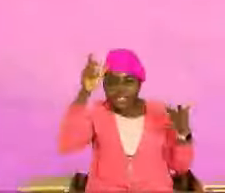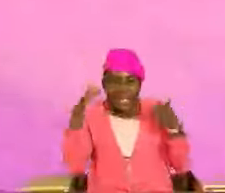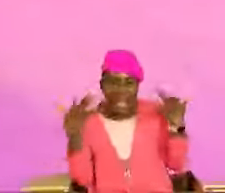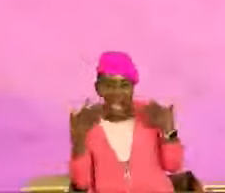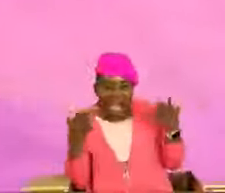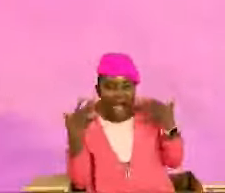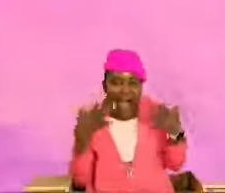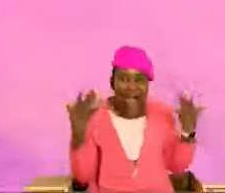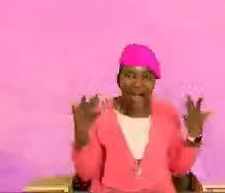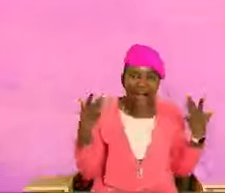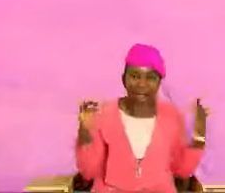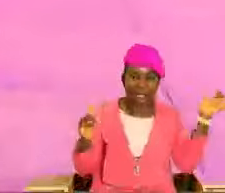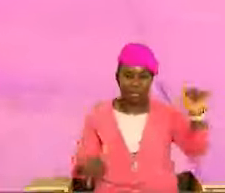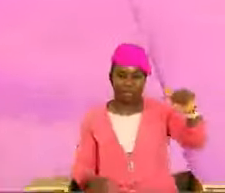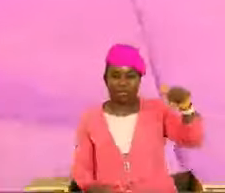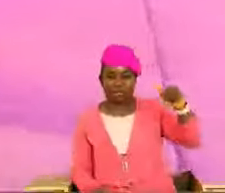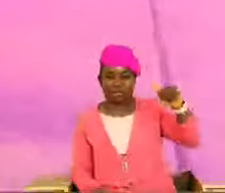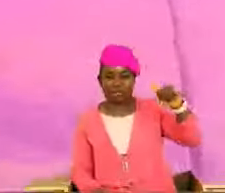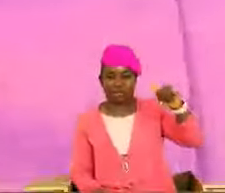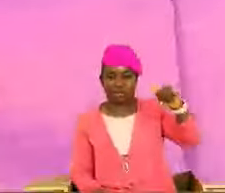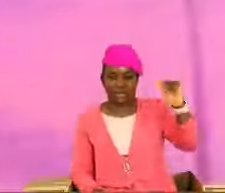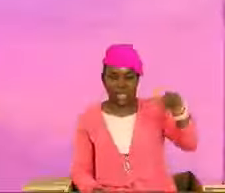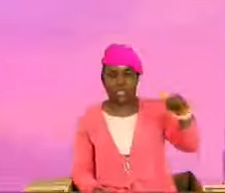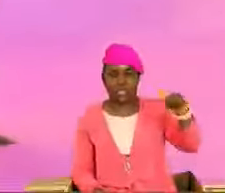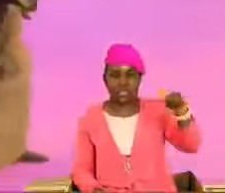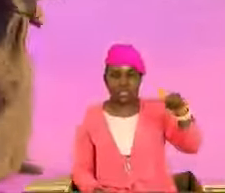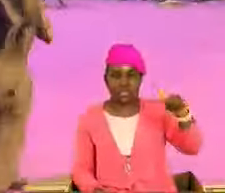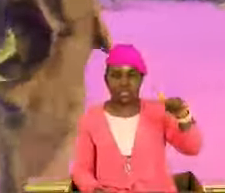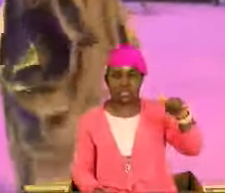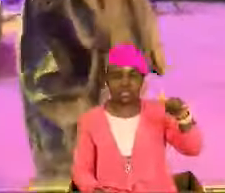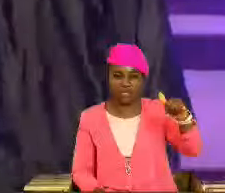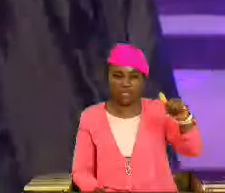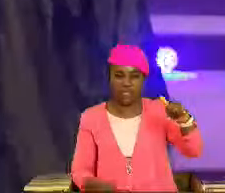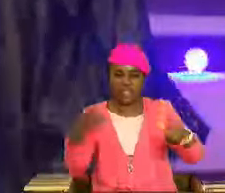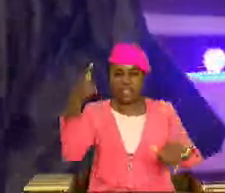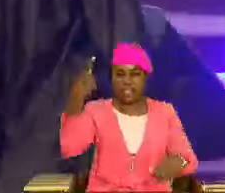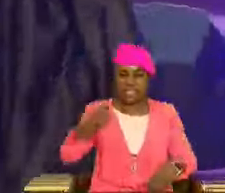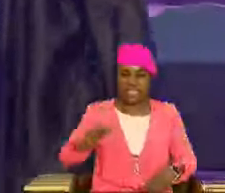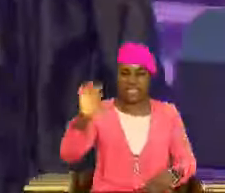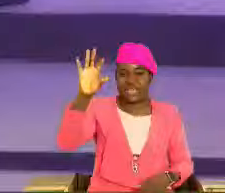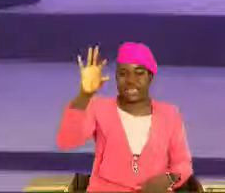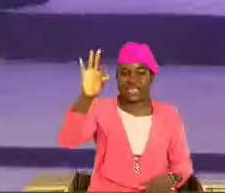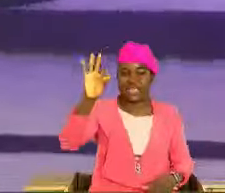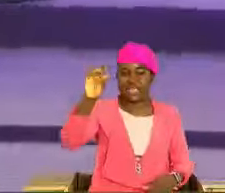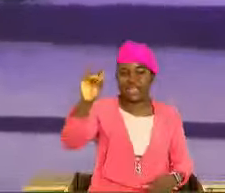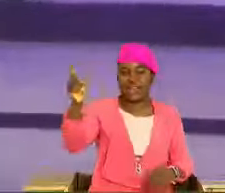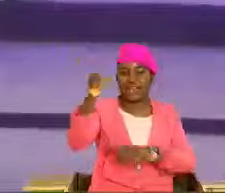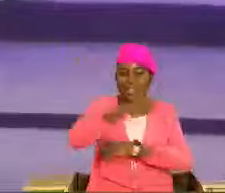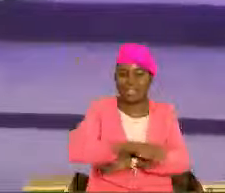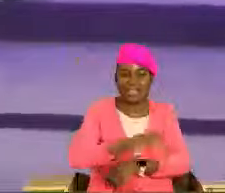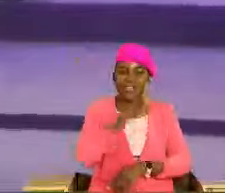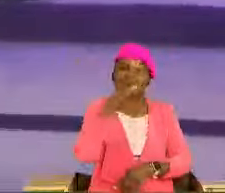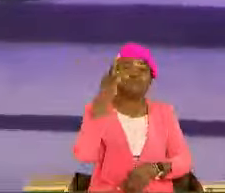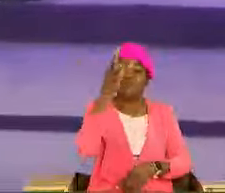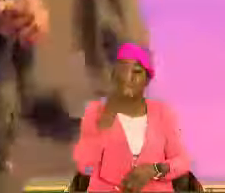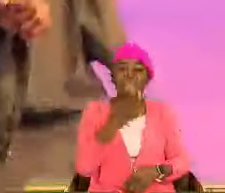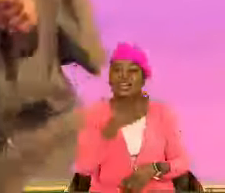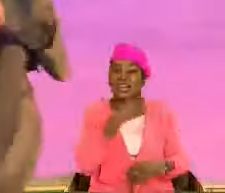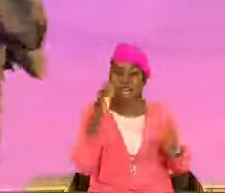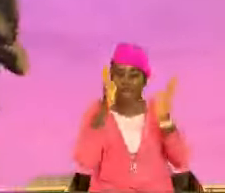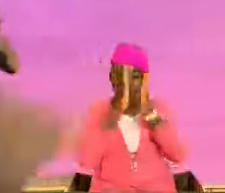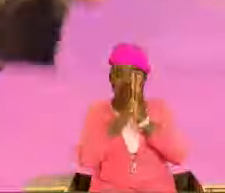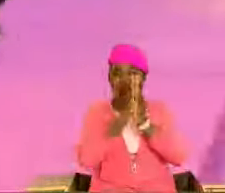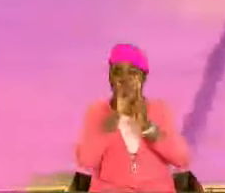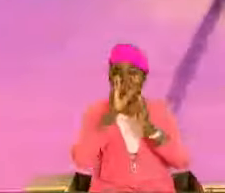yes yes the 70 days fasting and prayer is over yes